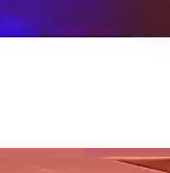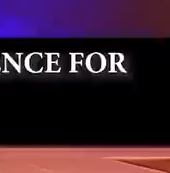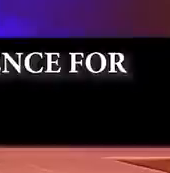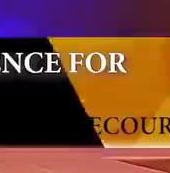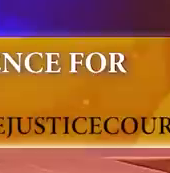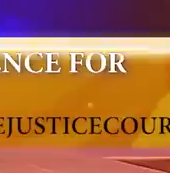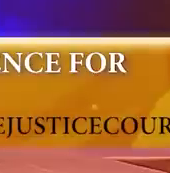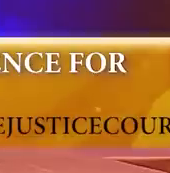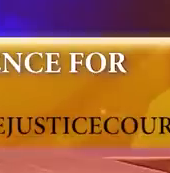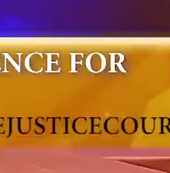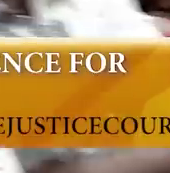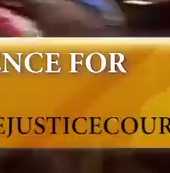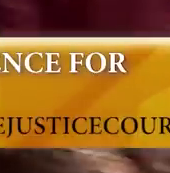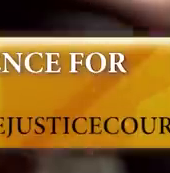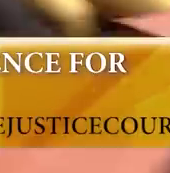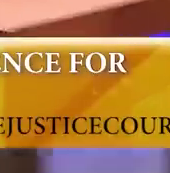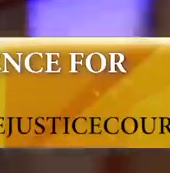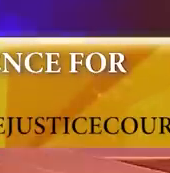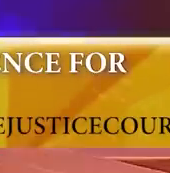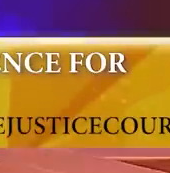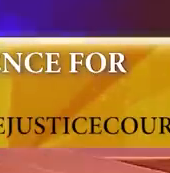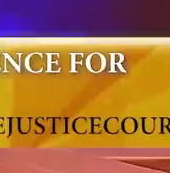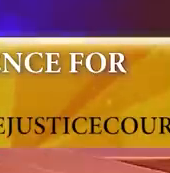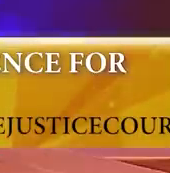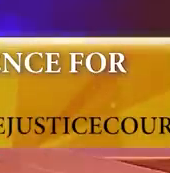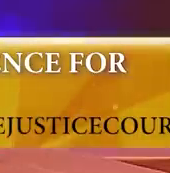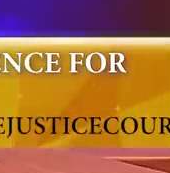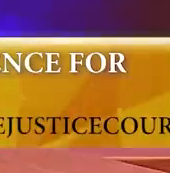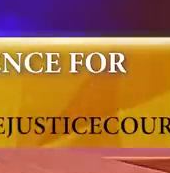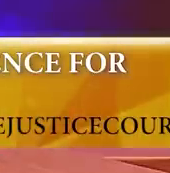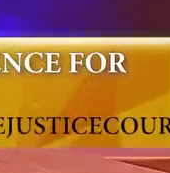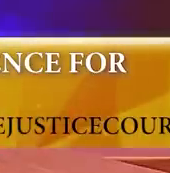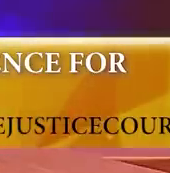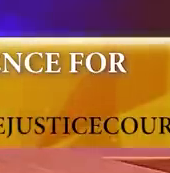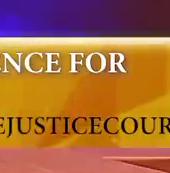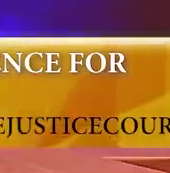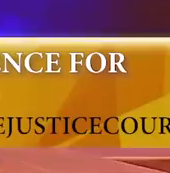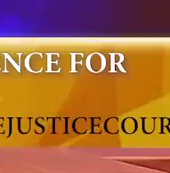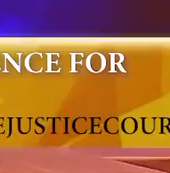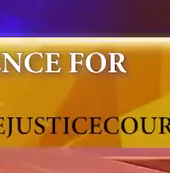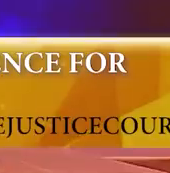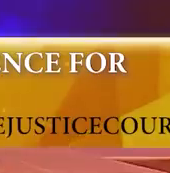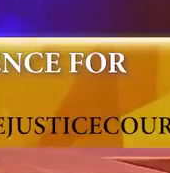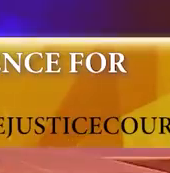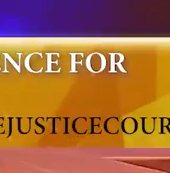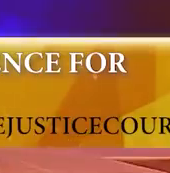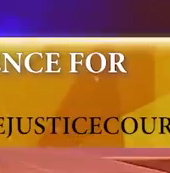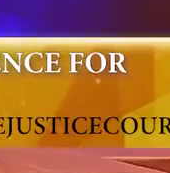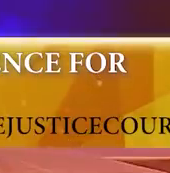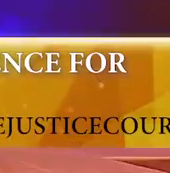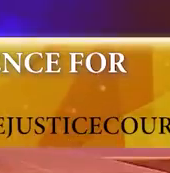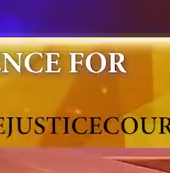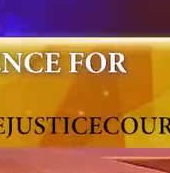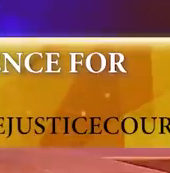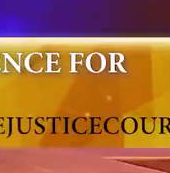He said I should release the original documents. Once he gets the original documents, they will pay the balance. It's not done